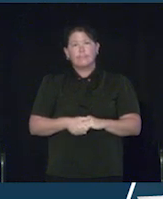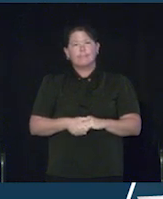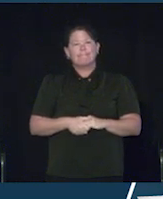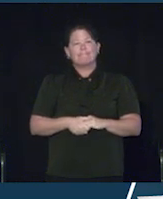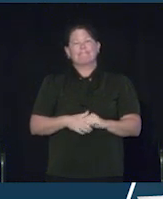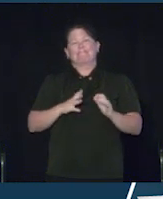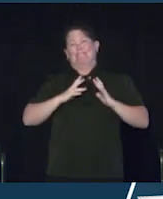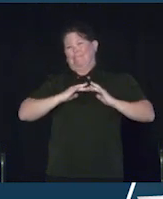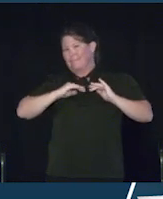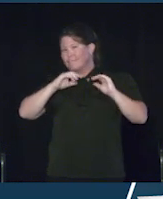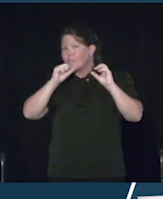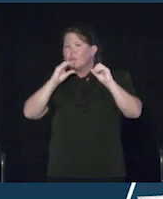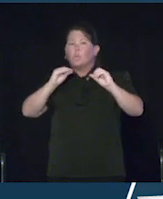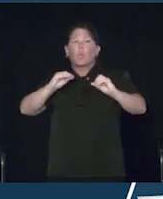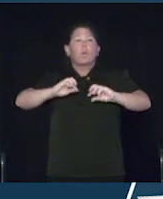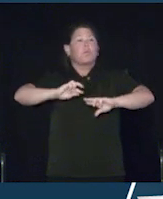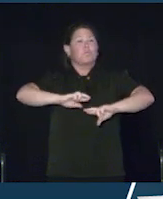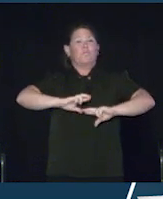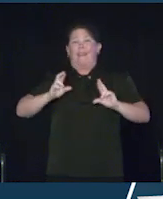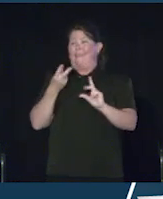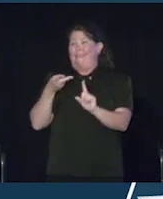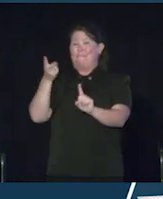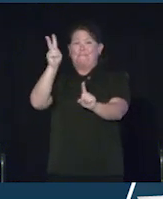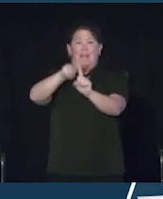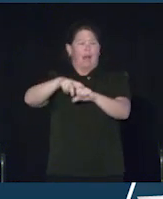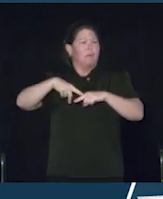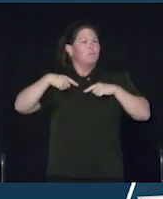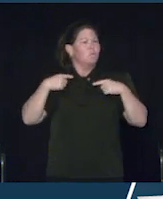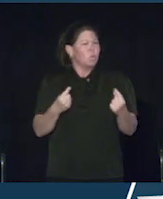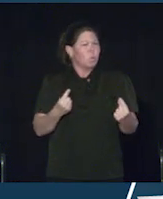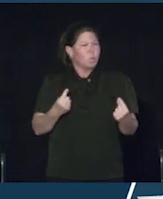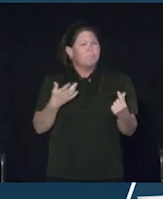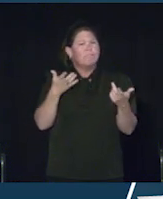Awesome, so you're getting ready to apply for services. So what